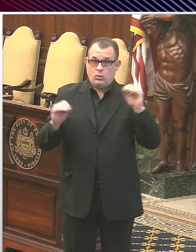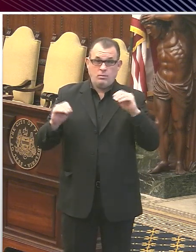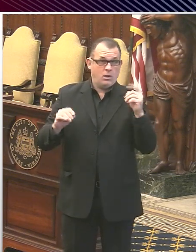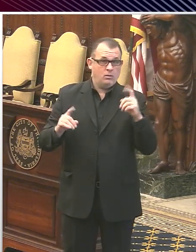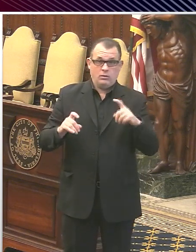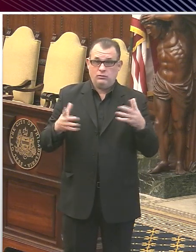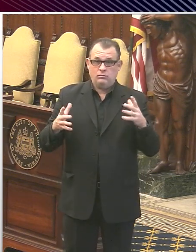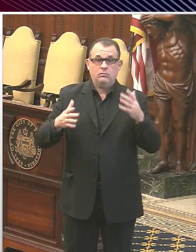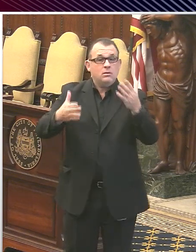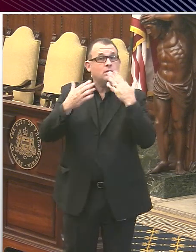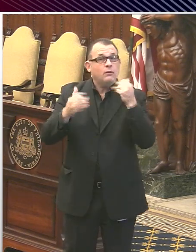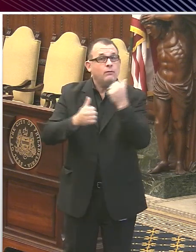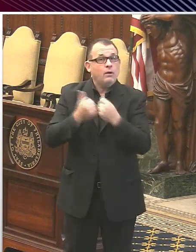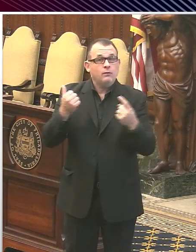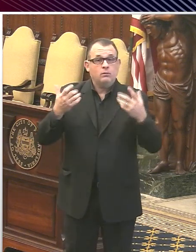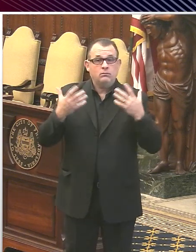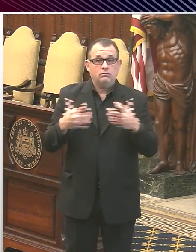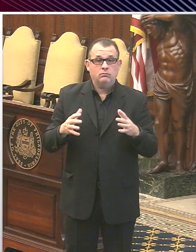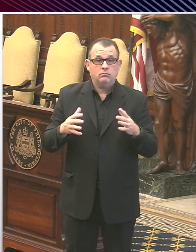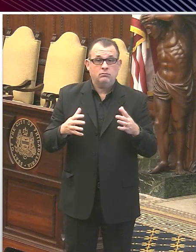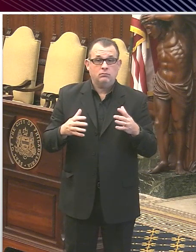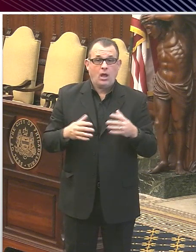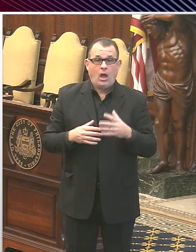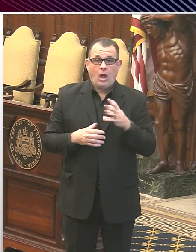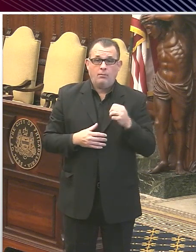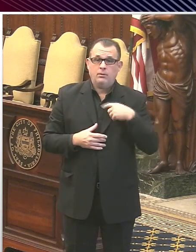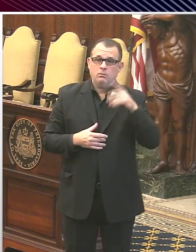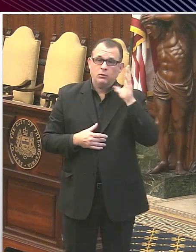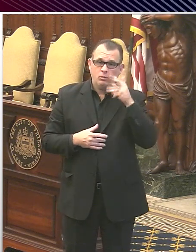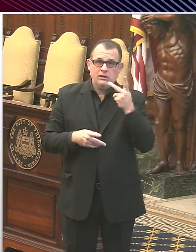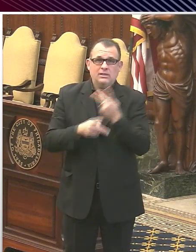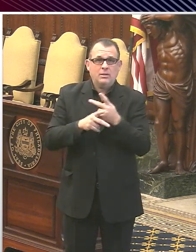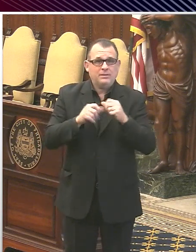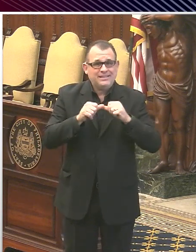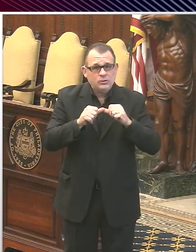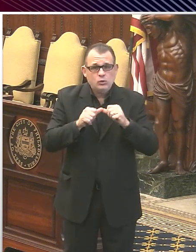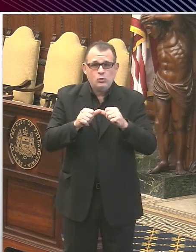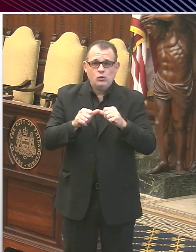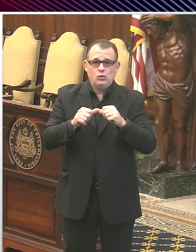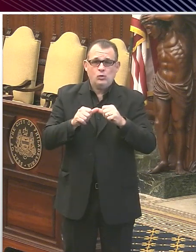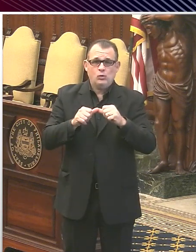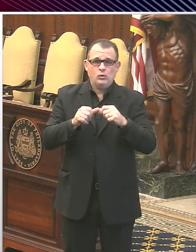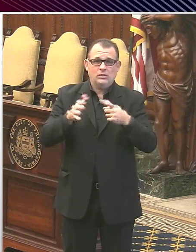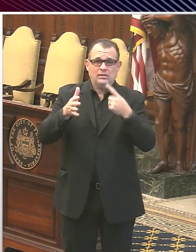you, everybody. We will continue these